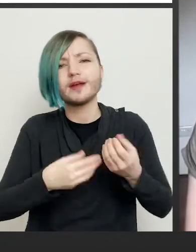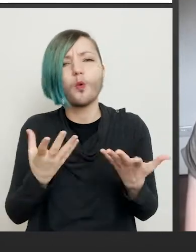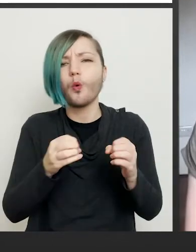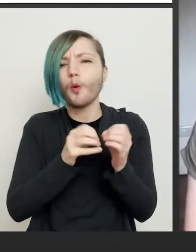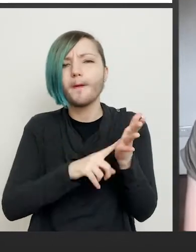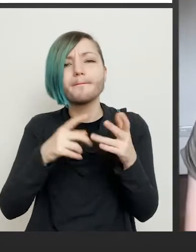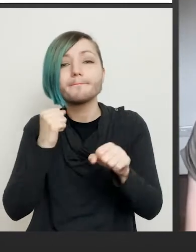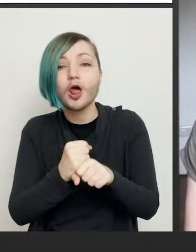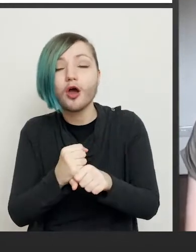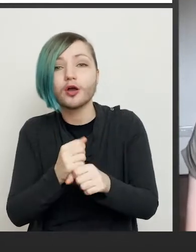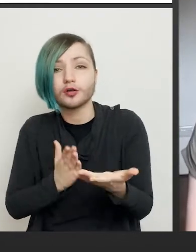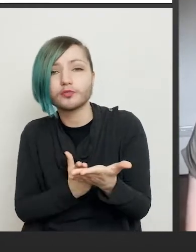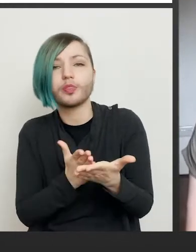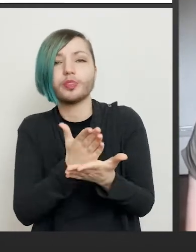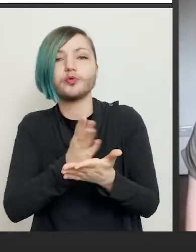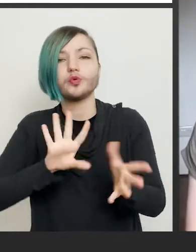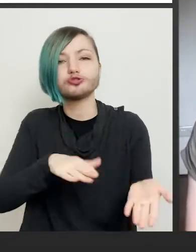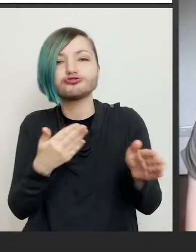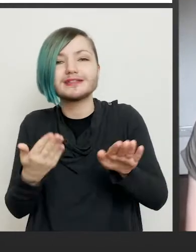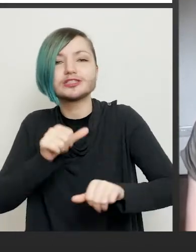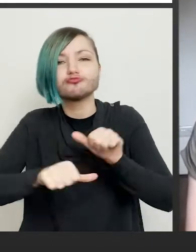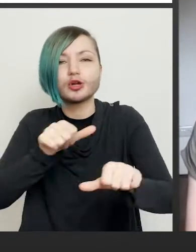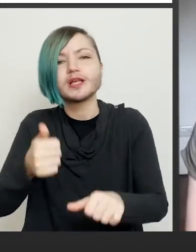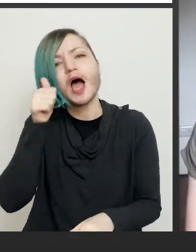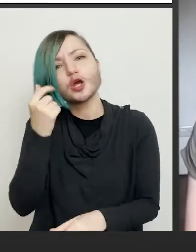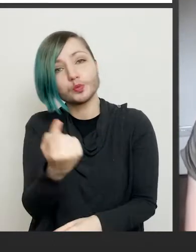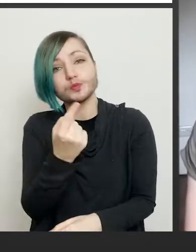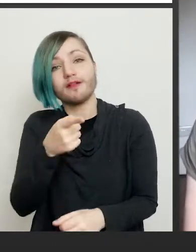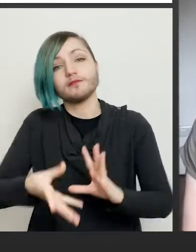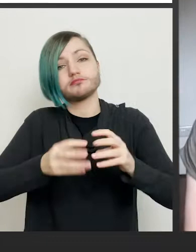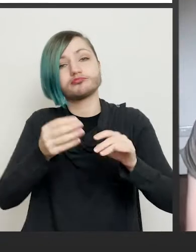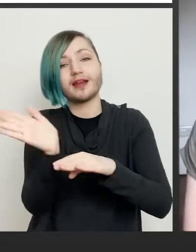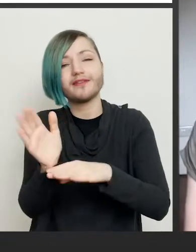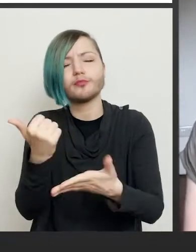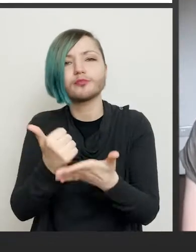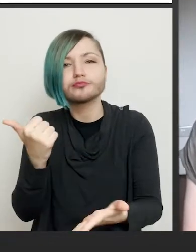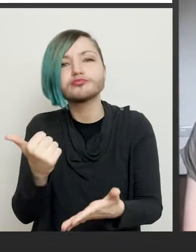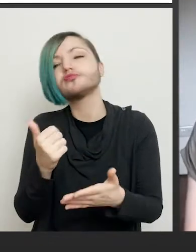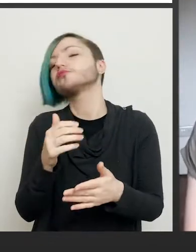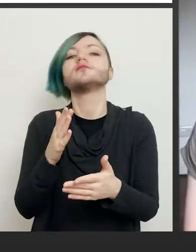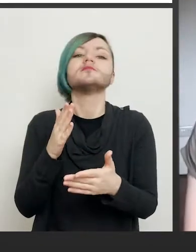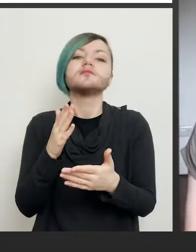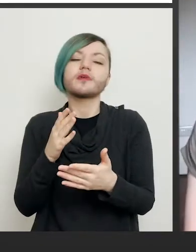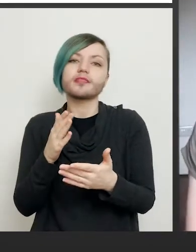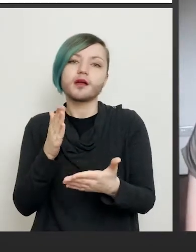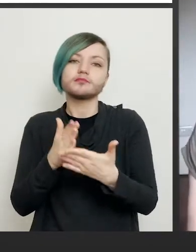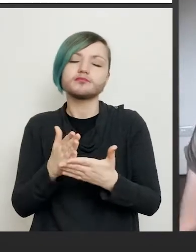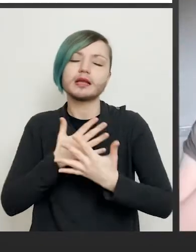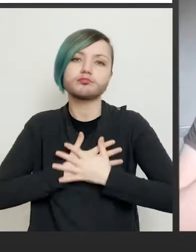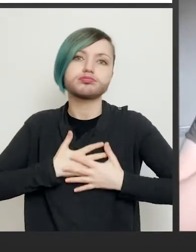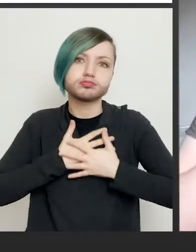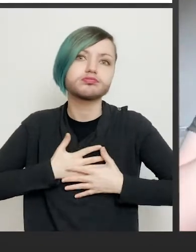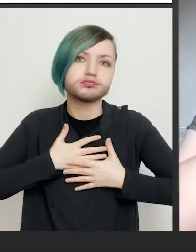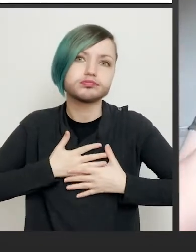as they move through their transition process. And I know that you produce amazing films that really kind of touch and reach out to people.